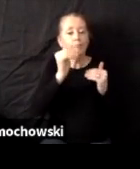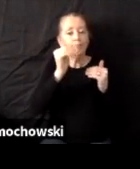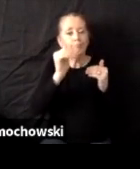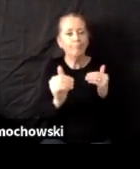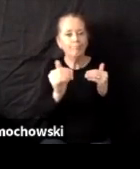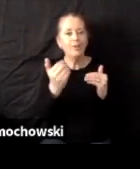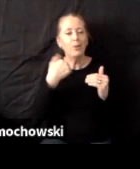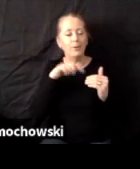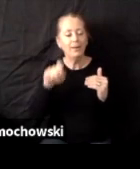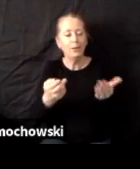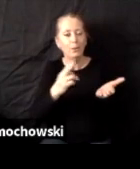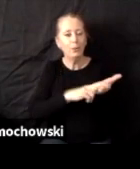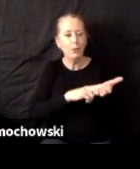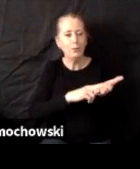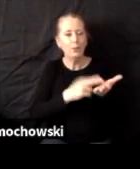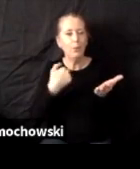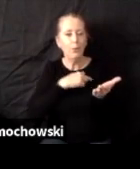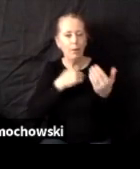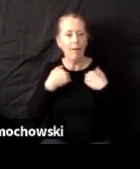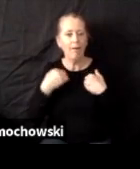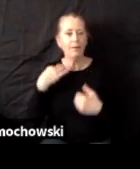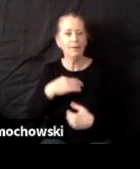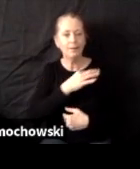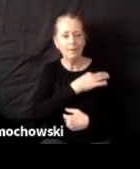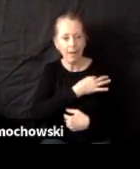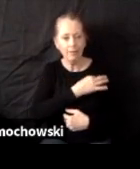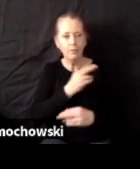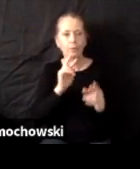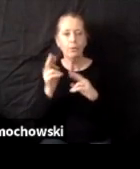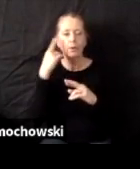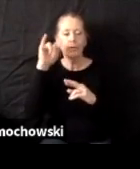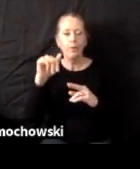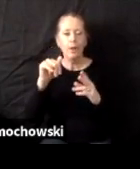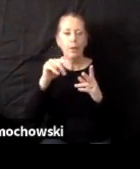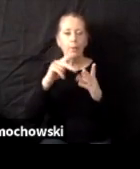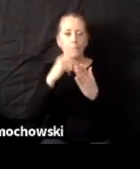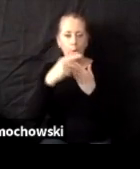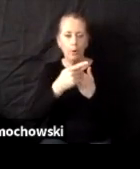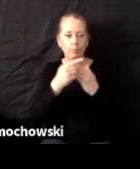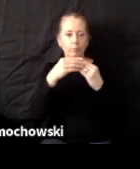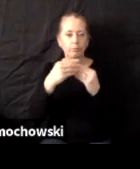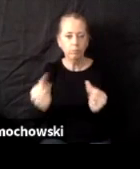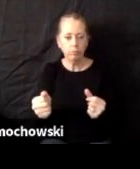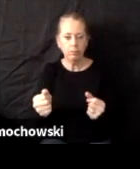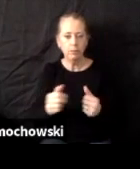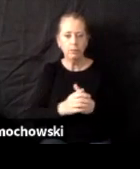we can get adequate staff in place for this program to run.